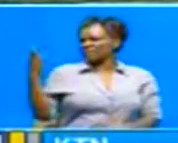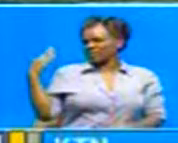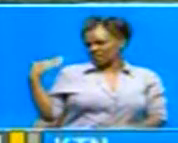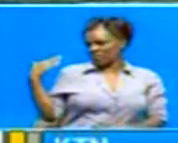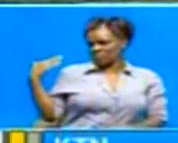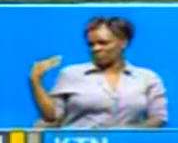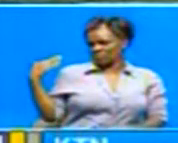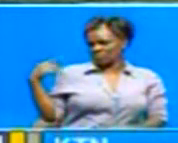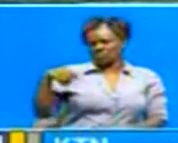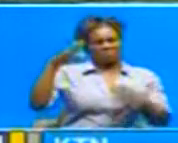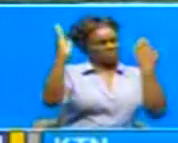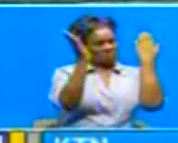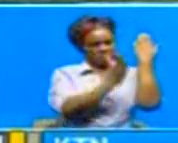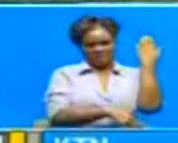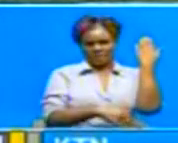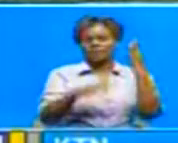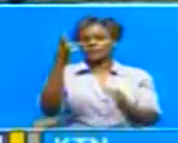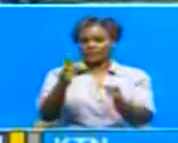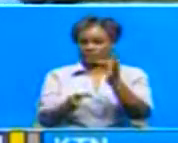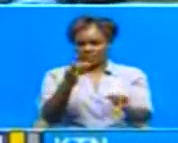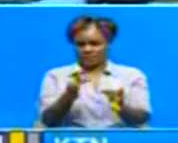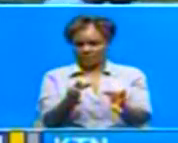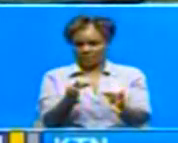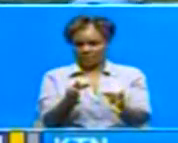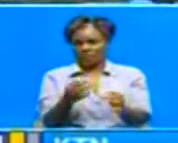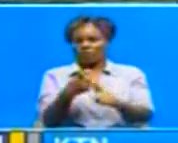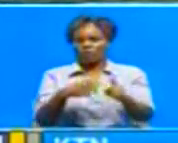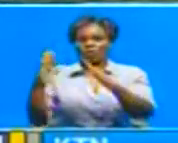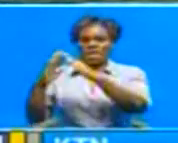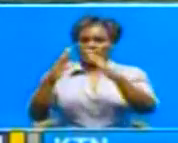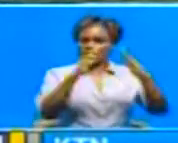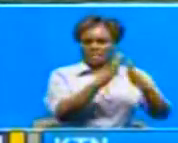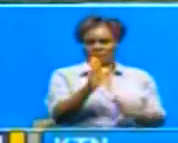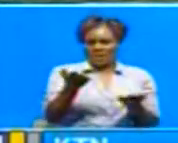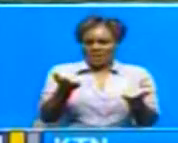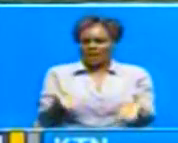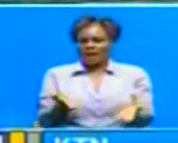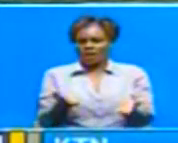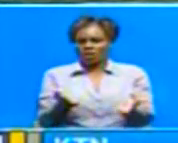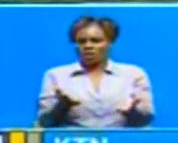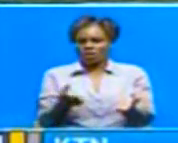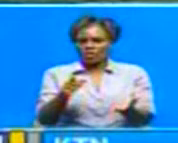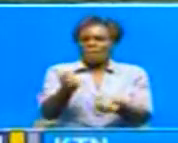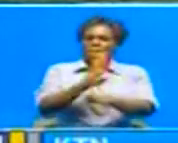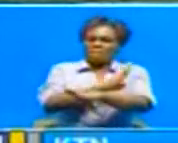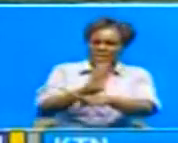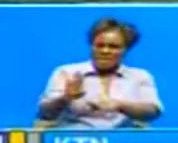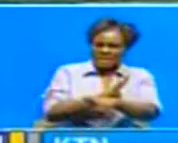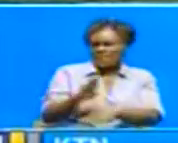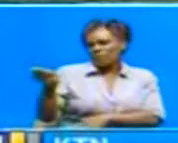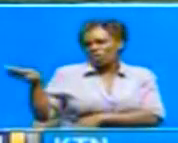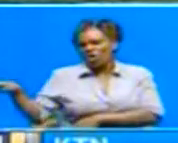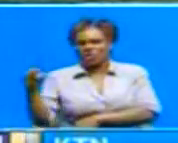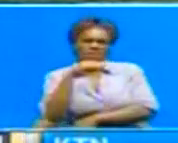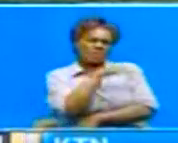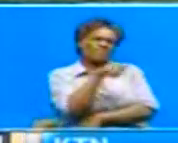joined Palos, ilikuwa mbaya. Hata inadepend tu penye wanatoka. Sai training imewakeep busy asubuhi jioni,